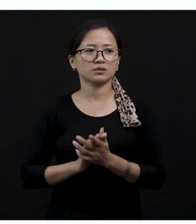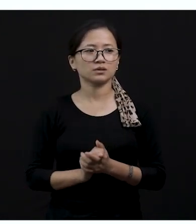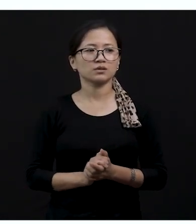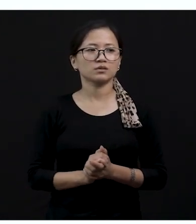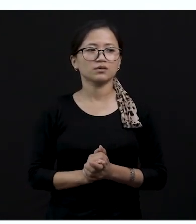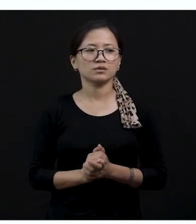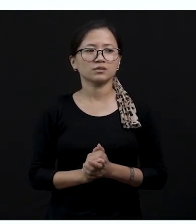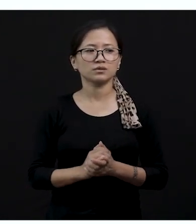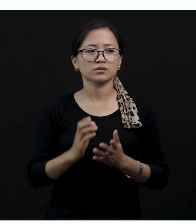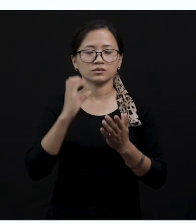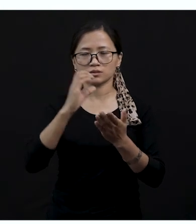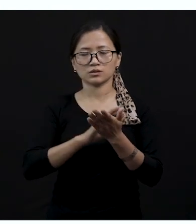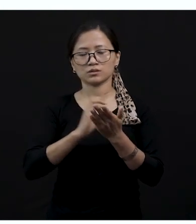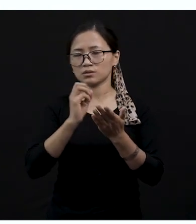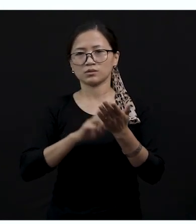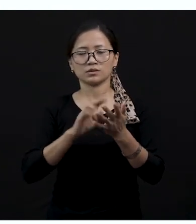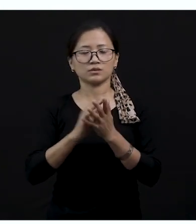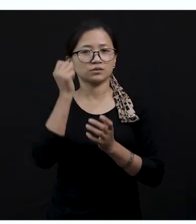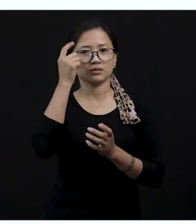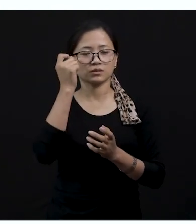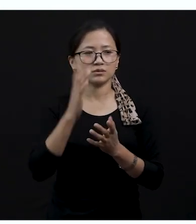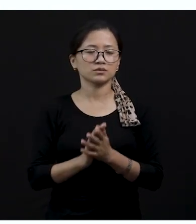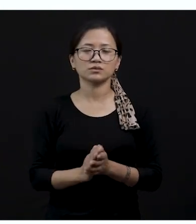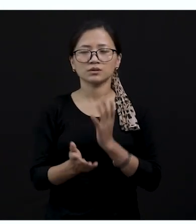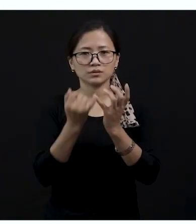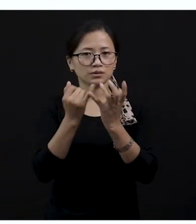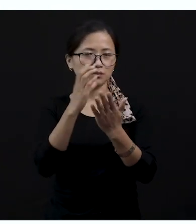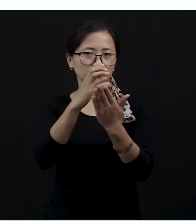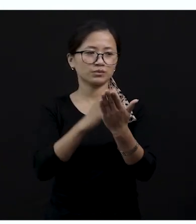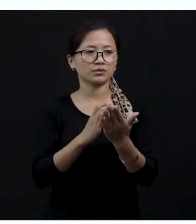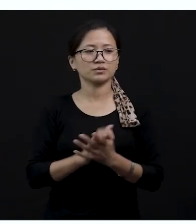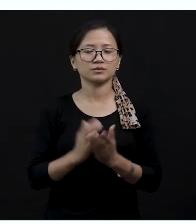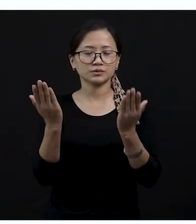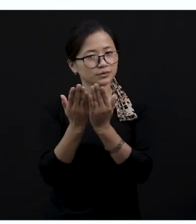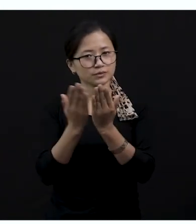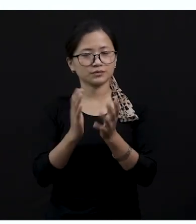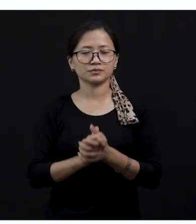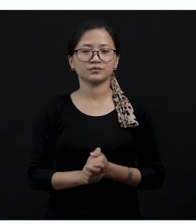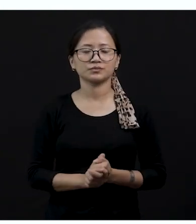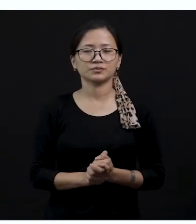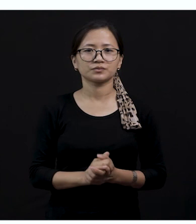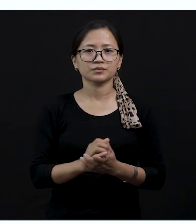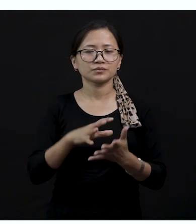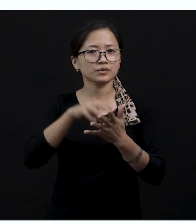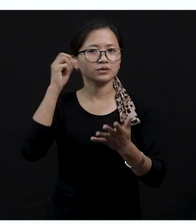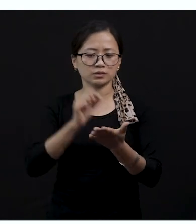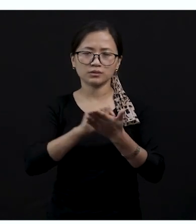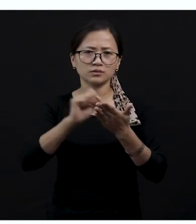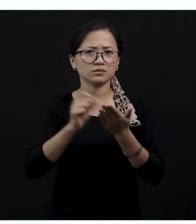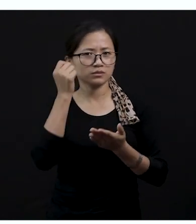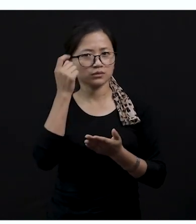learned to comprehend the poem, that is to understand the poem, right? We have learned to read it, we have learned to write